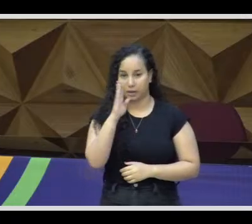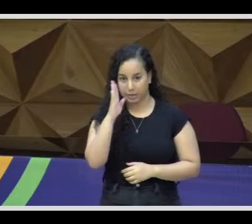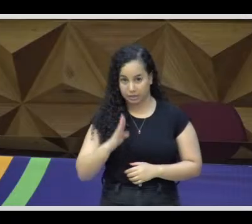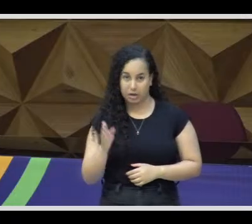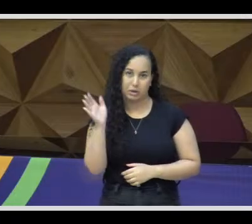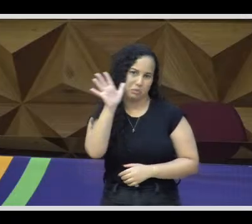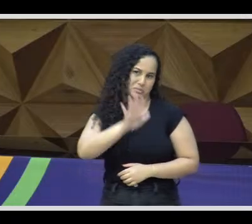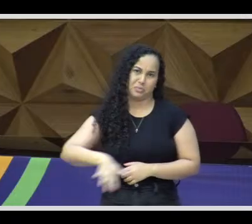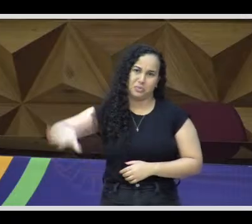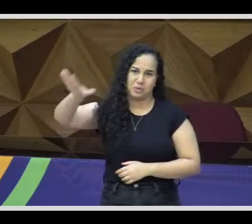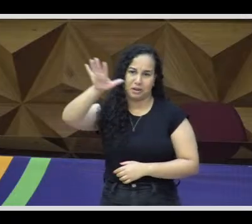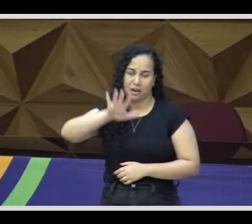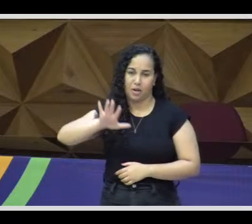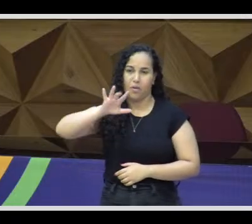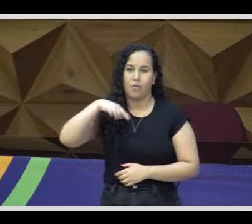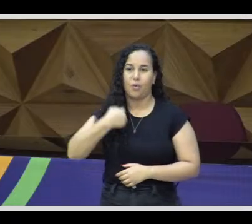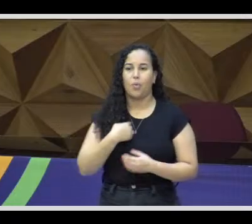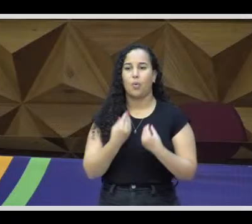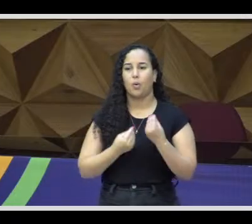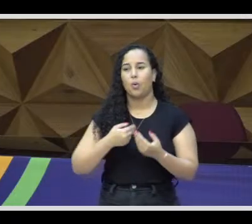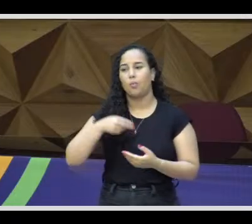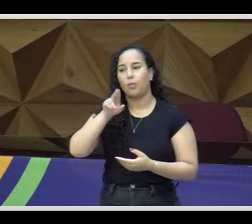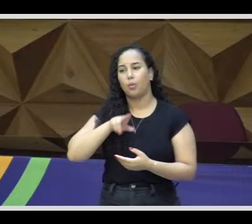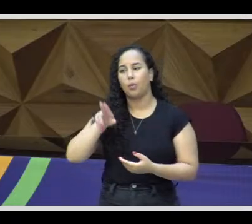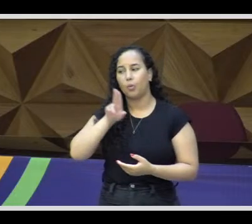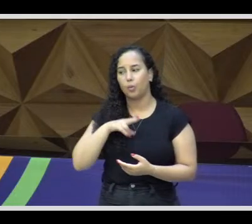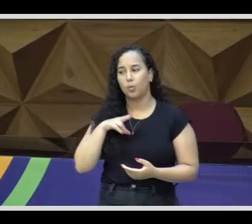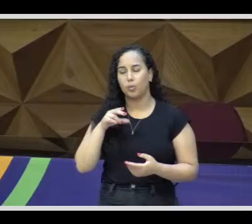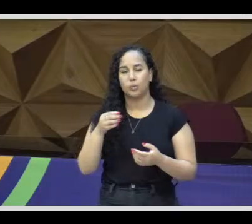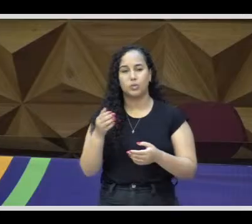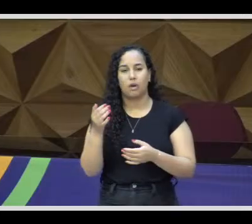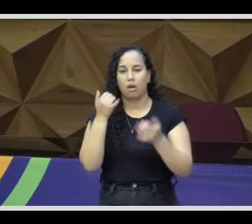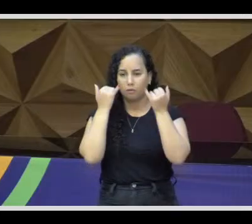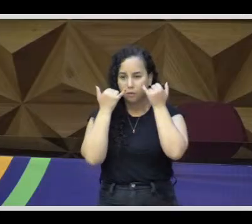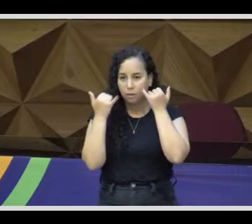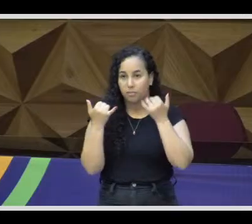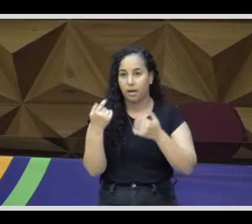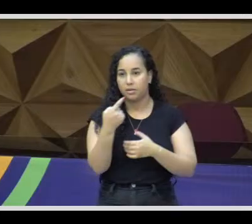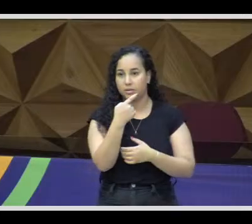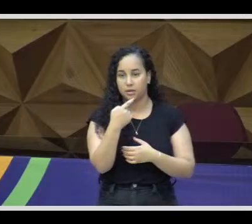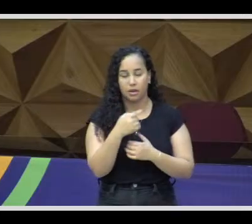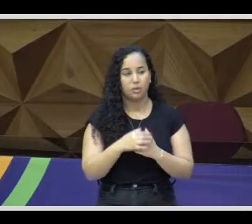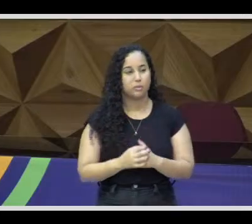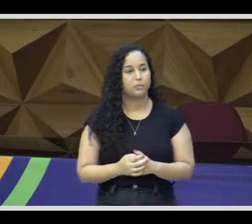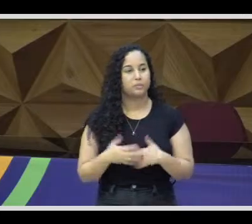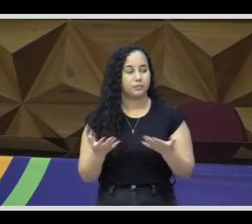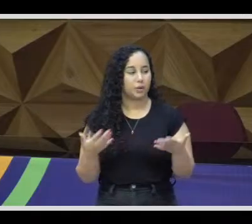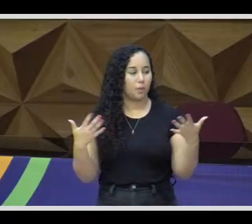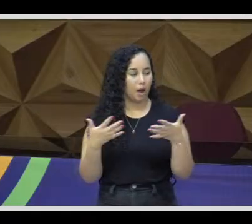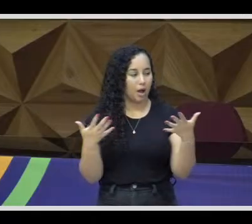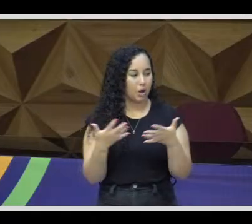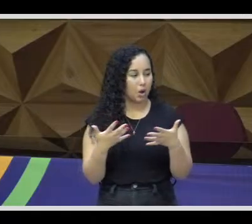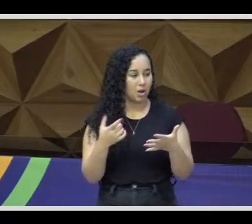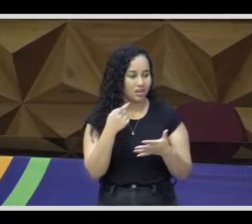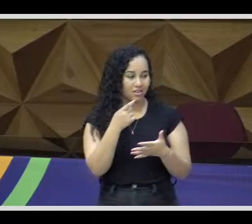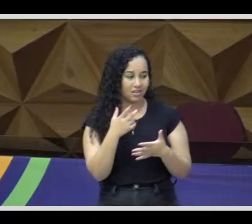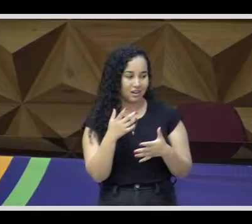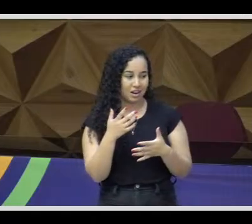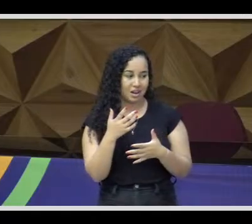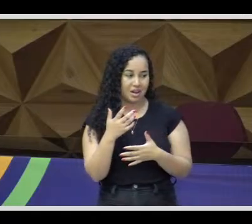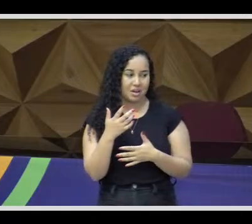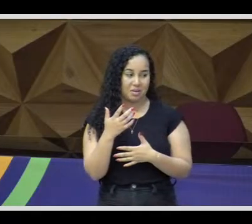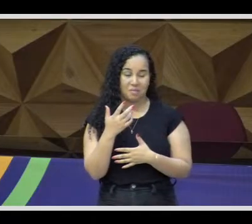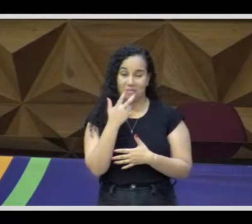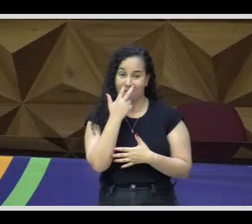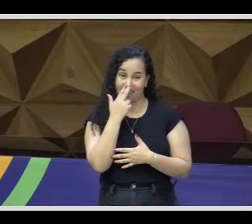general, using social network data. So right now, Brazilians are not very happy with the